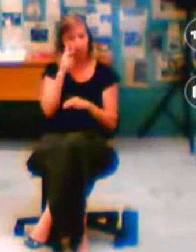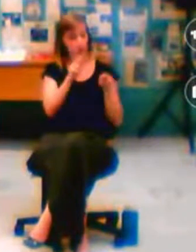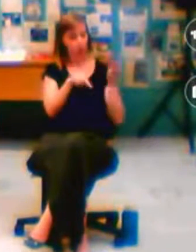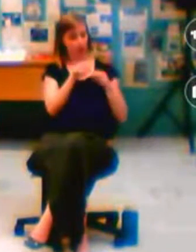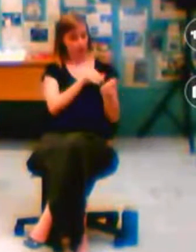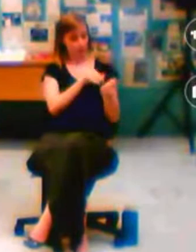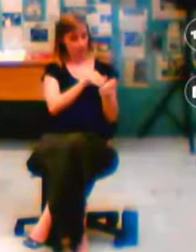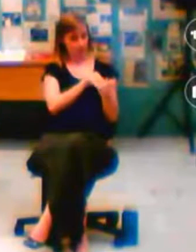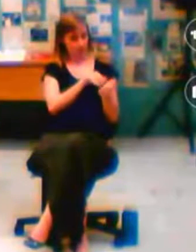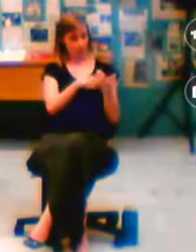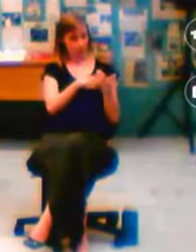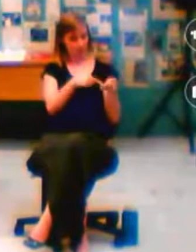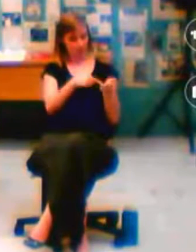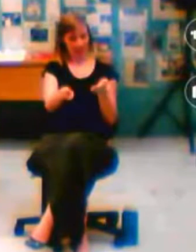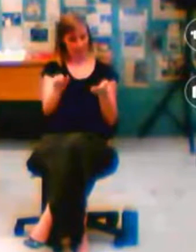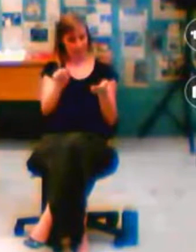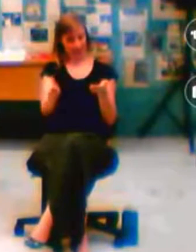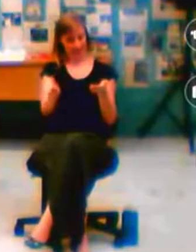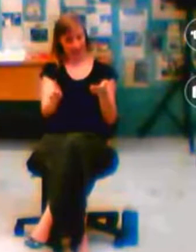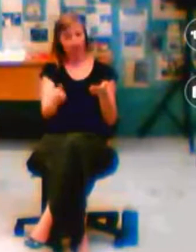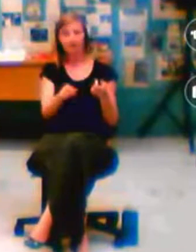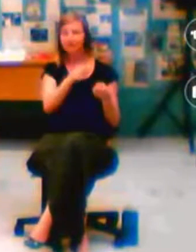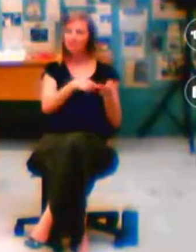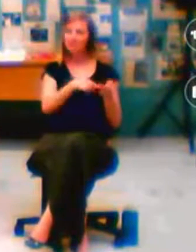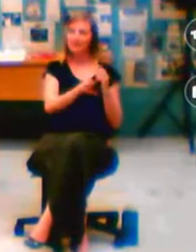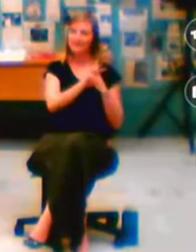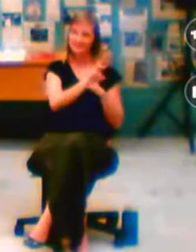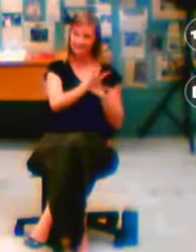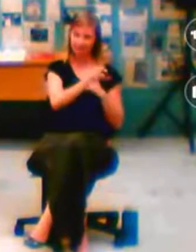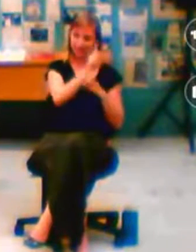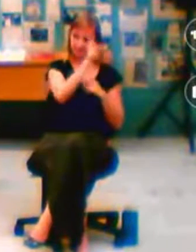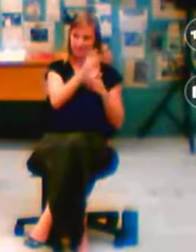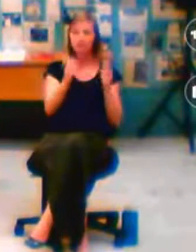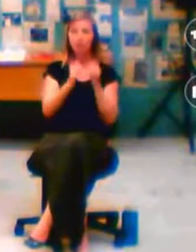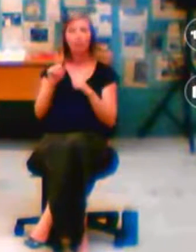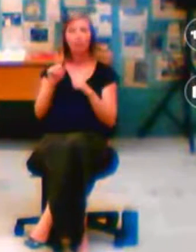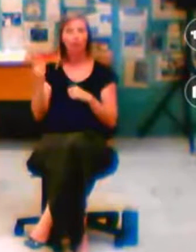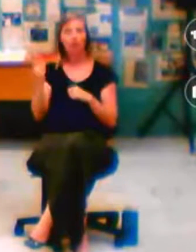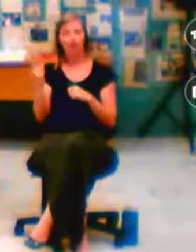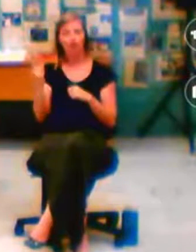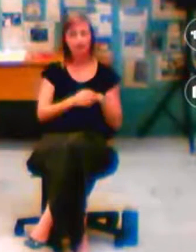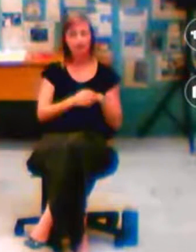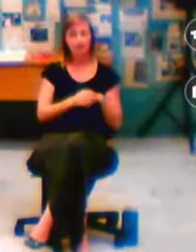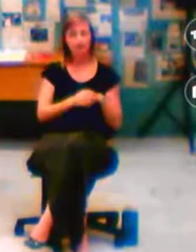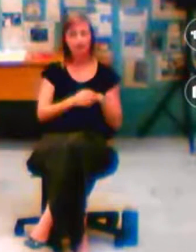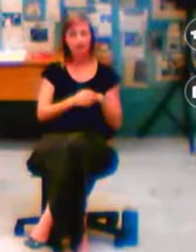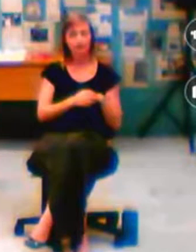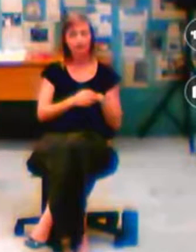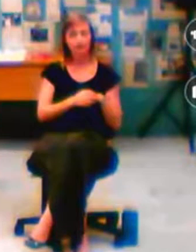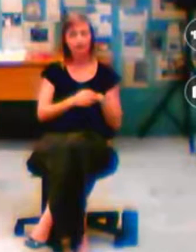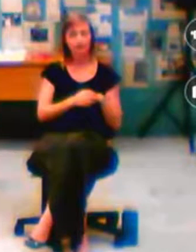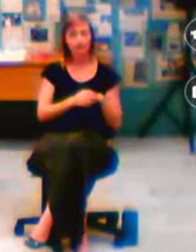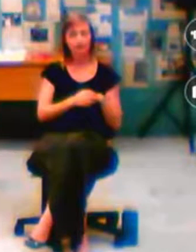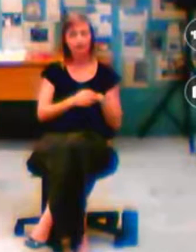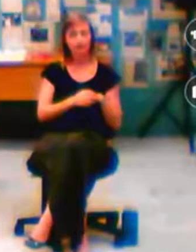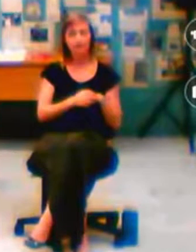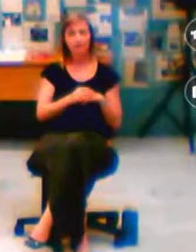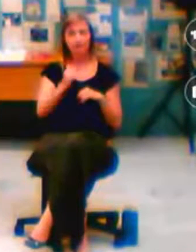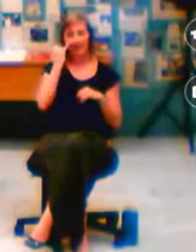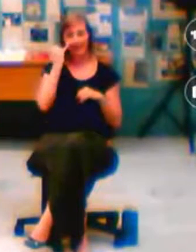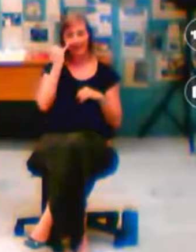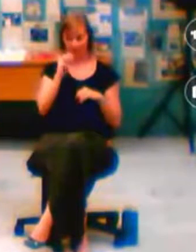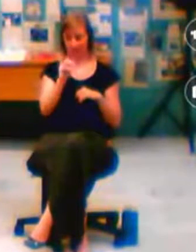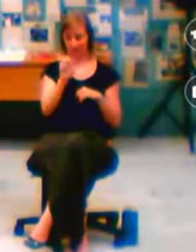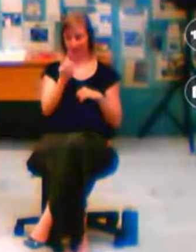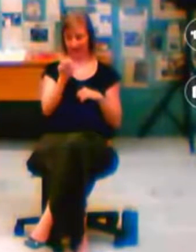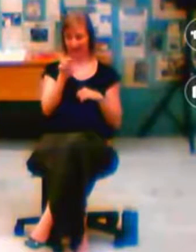poverty, and those are our people on Medicaid, on Medicare. And if you look at what they providers get reimbursed